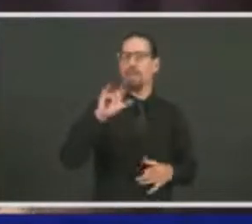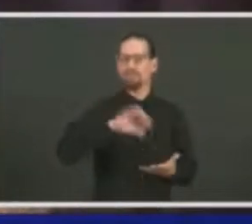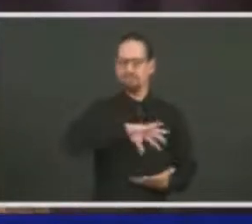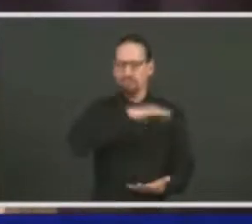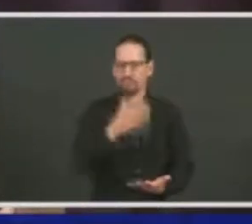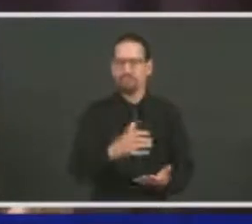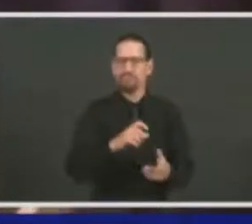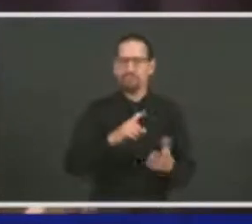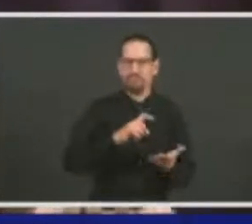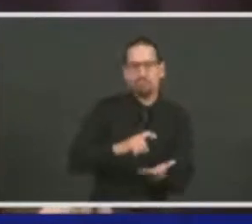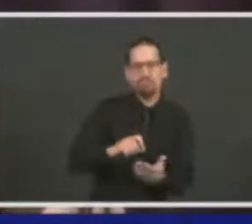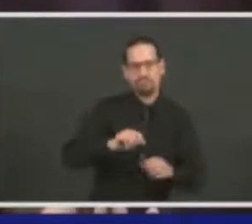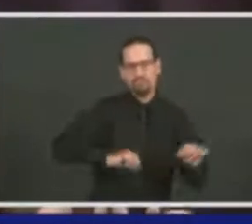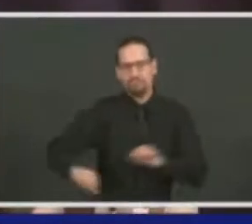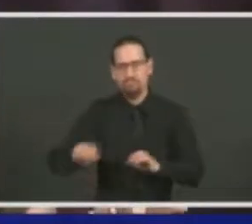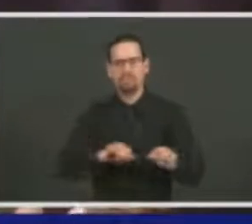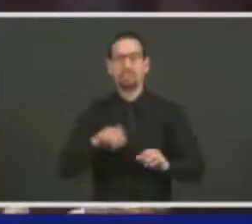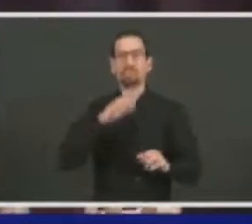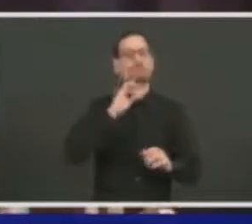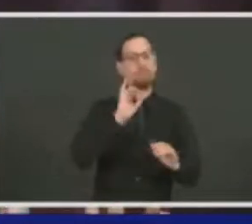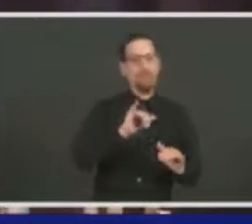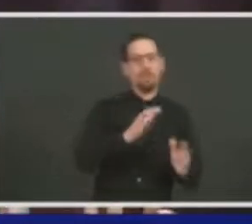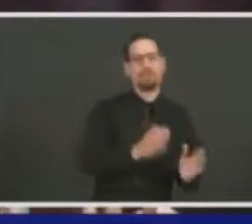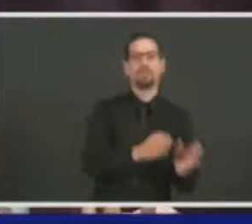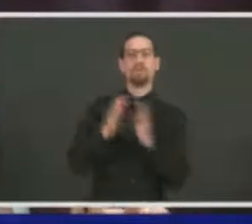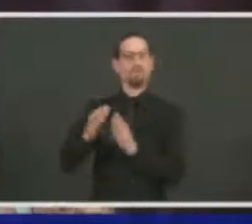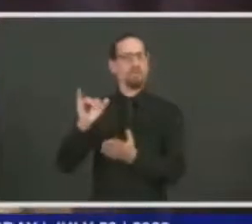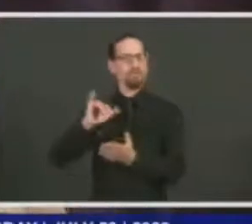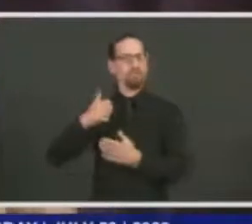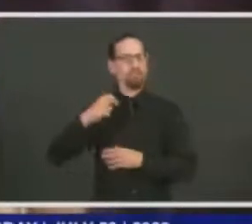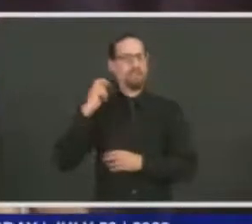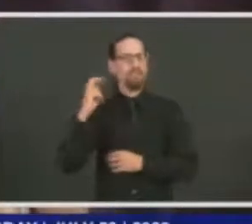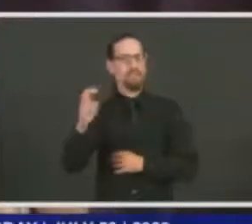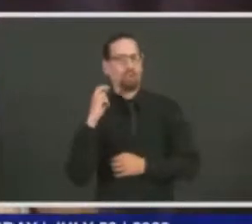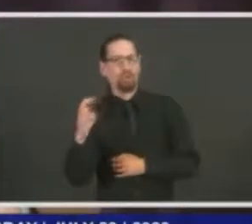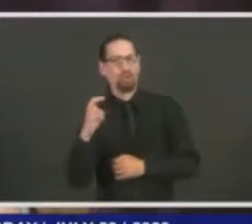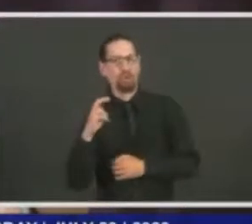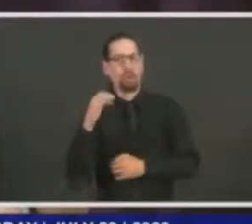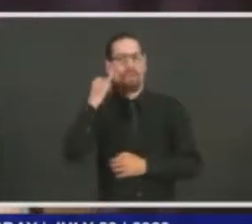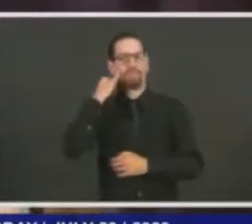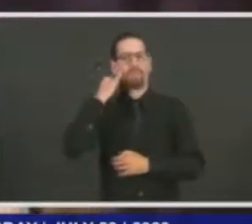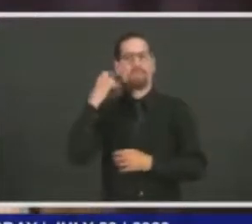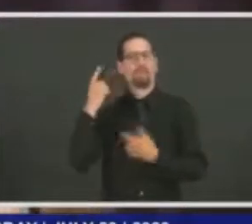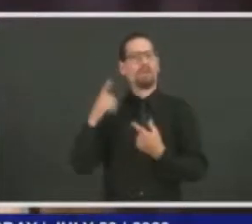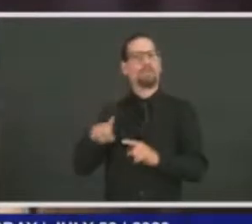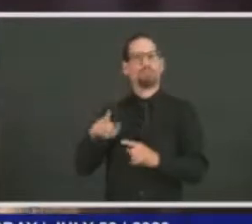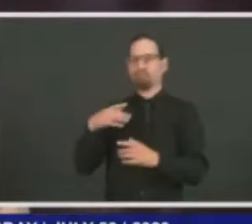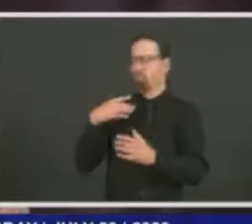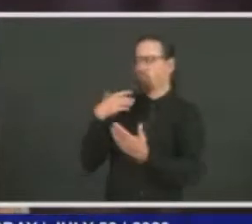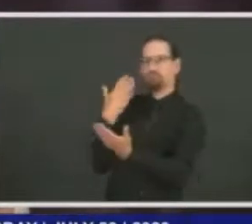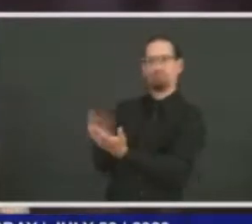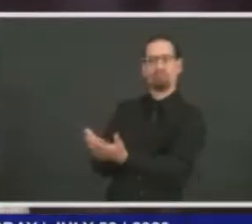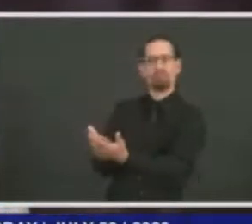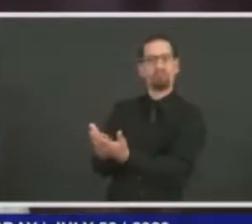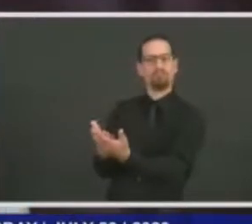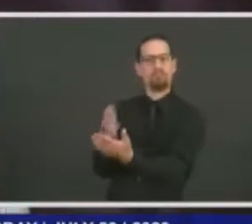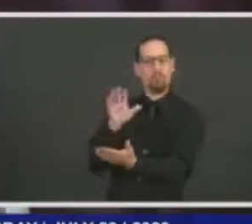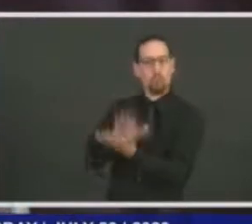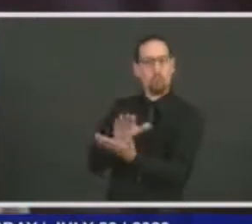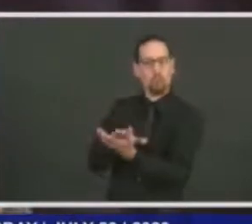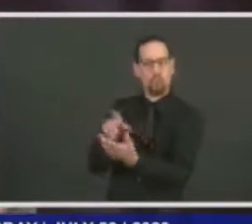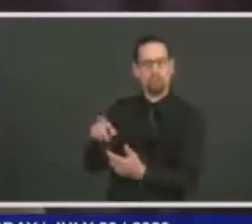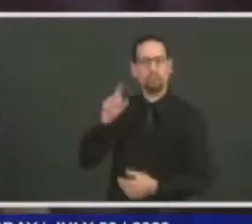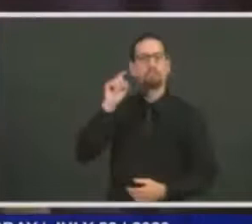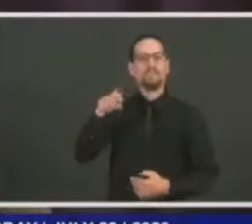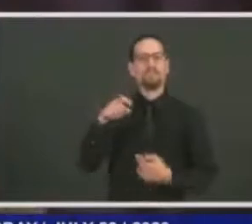hard, process to screen anyone that enters the school, and a detailed response protocol. All of these need to be in